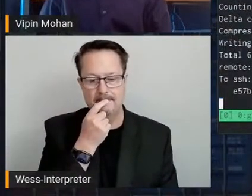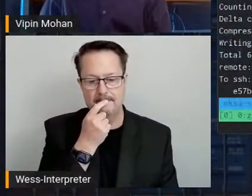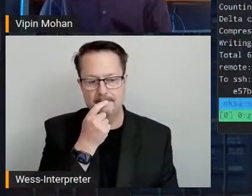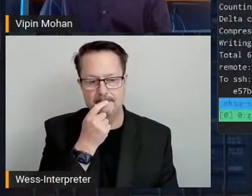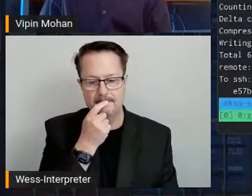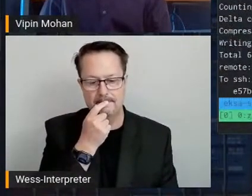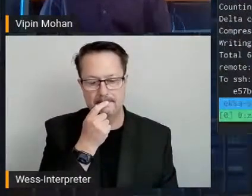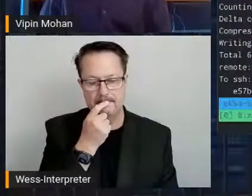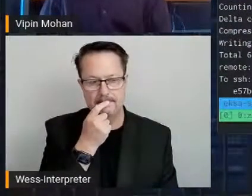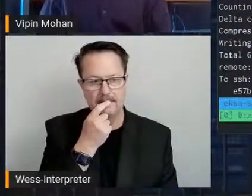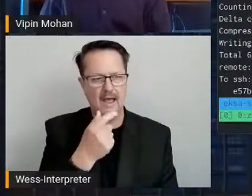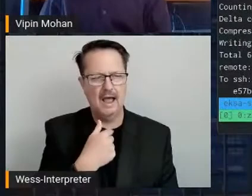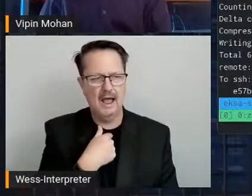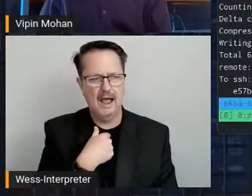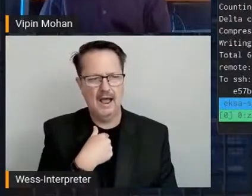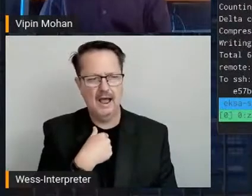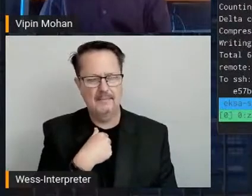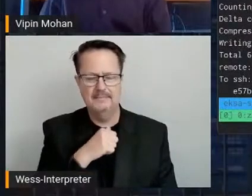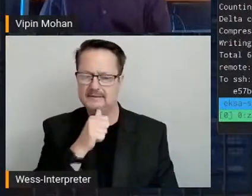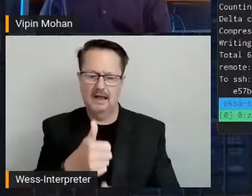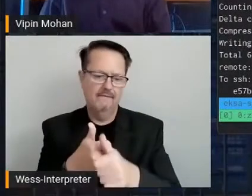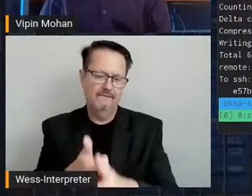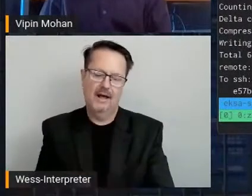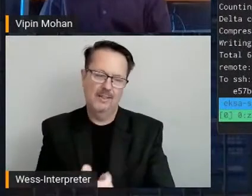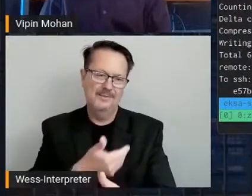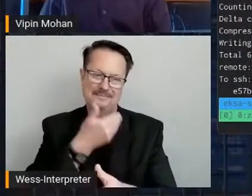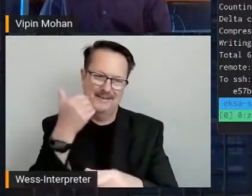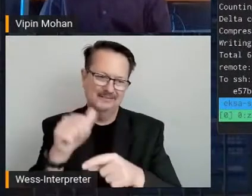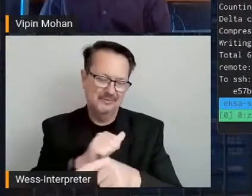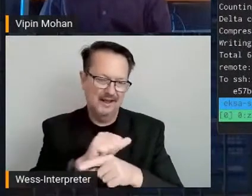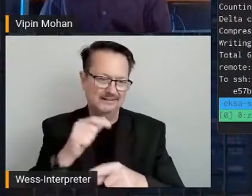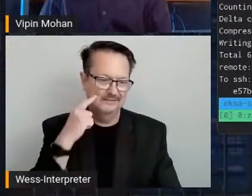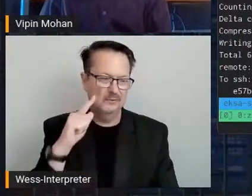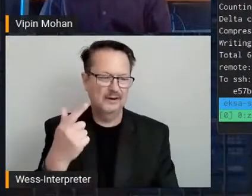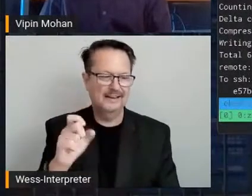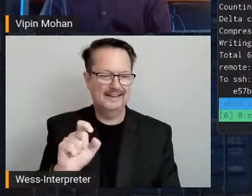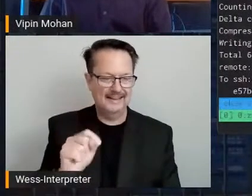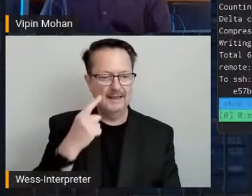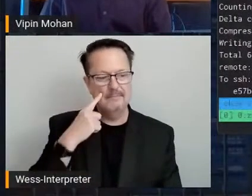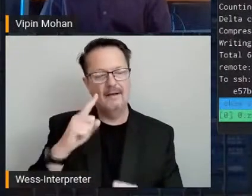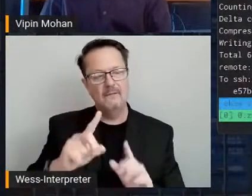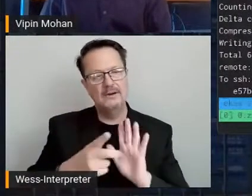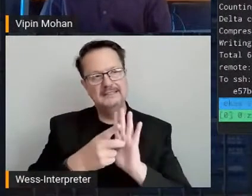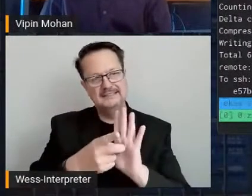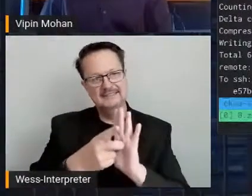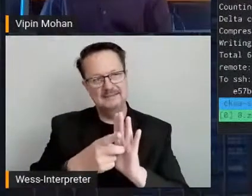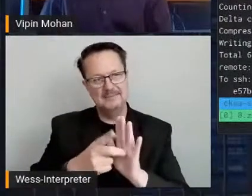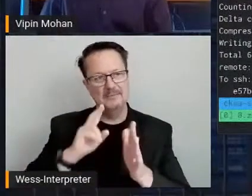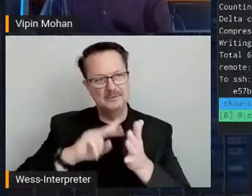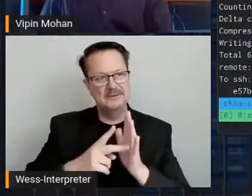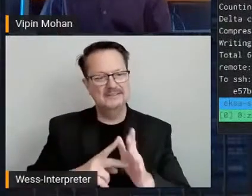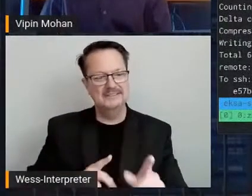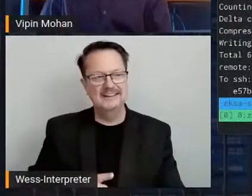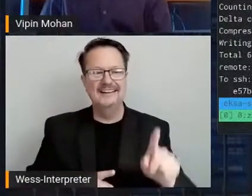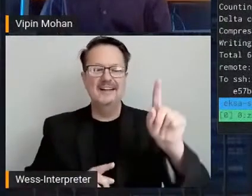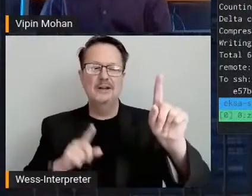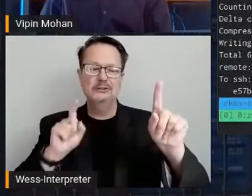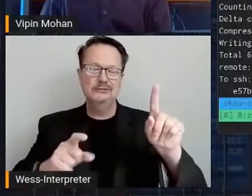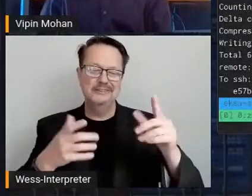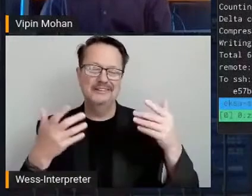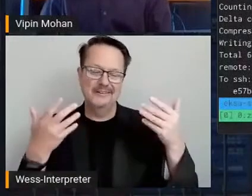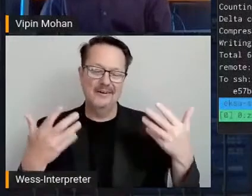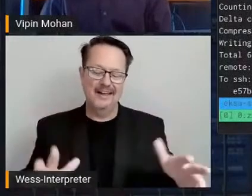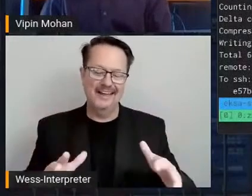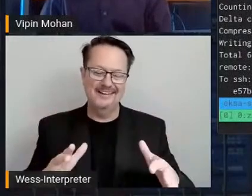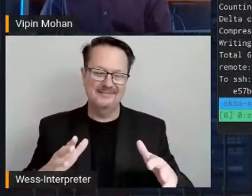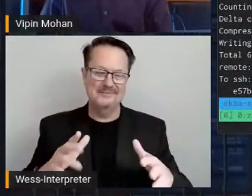let's push it. I'm not following best practices for Git over here, but just for demo purposes. Vipin should review it. It's okay. We'll get